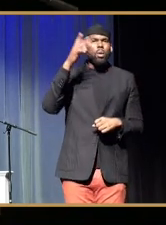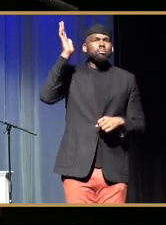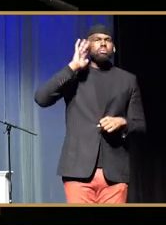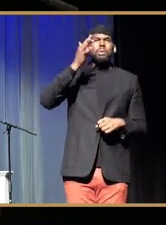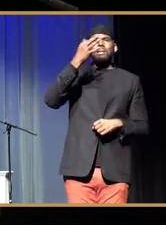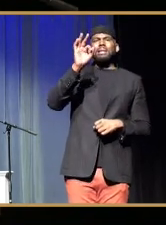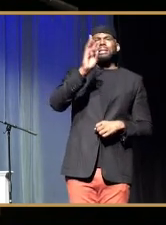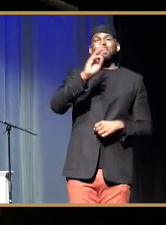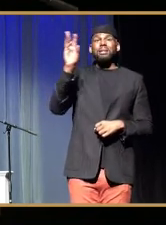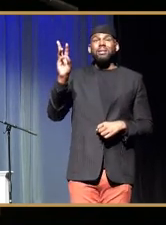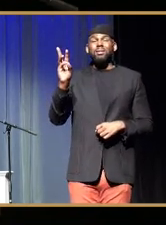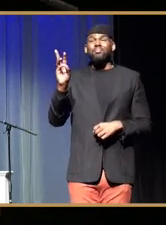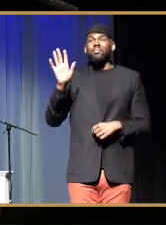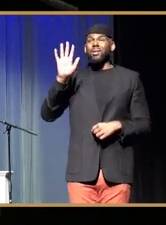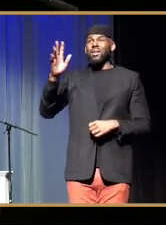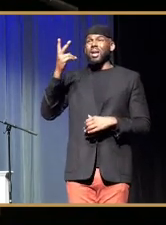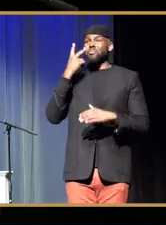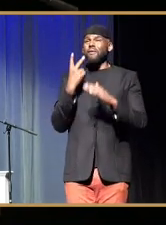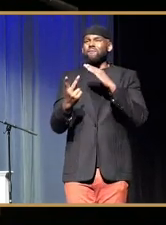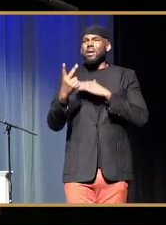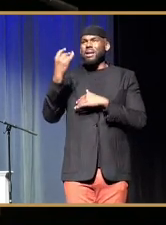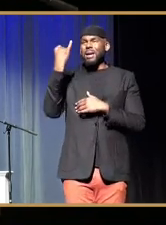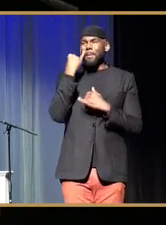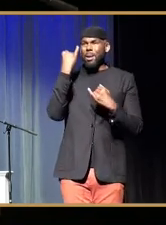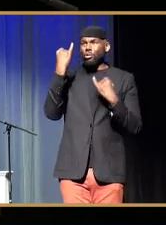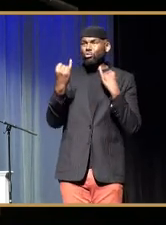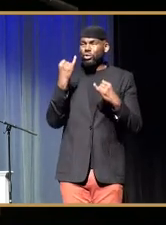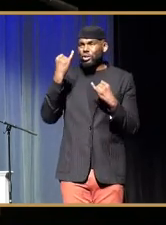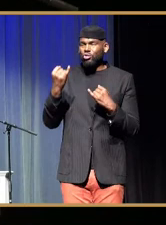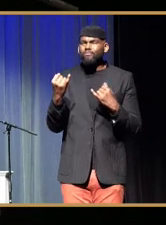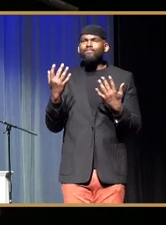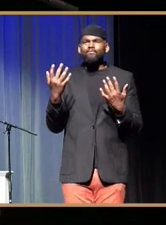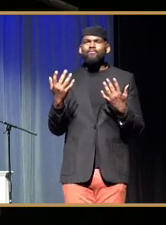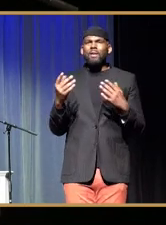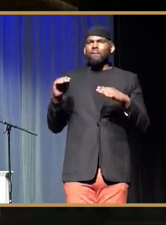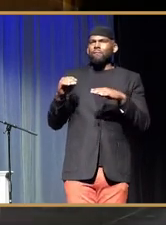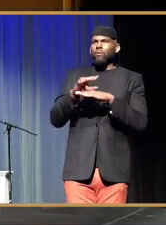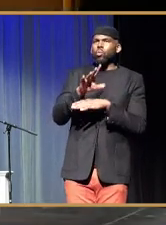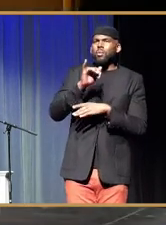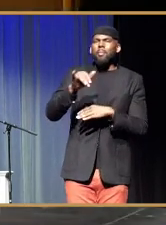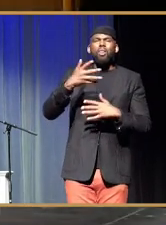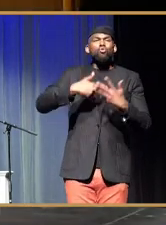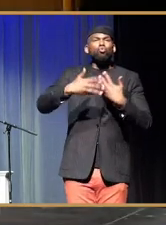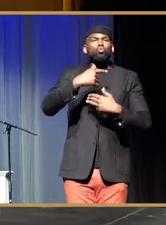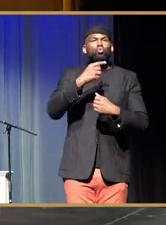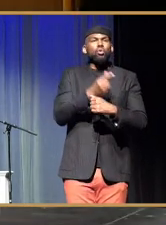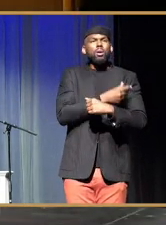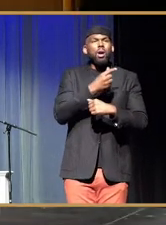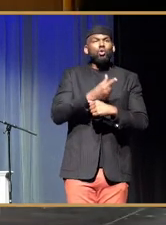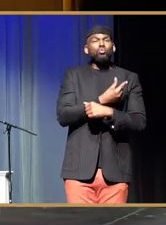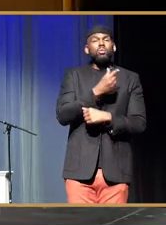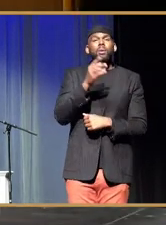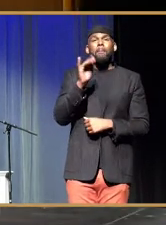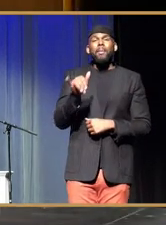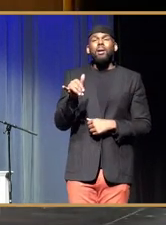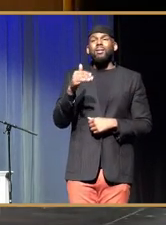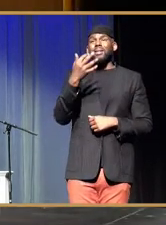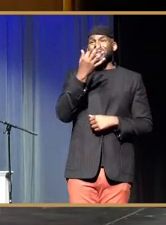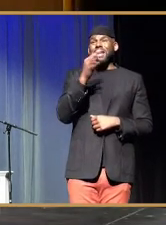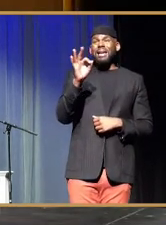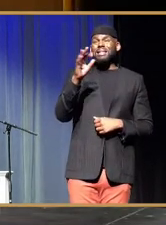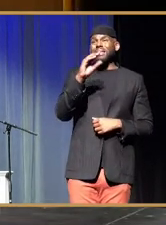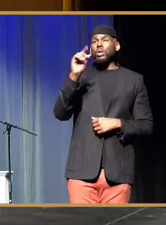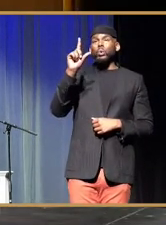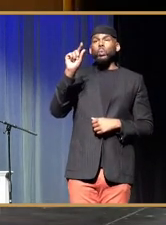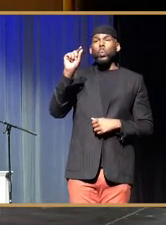1966. Their prophetic imagination was informed by the social gospel of the 19th and early